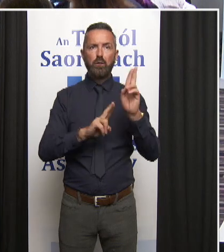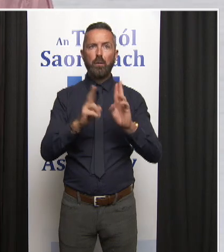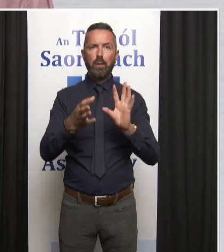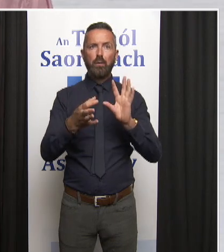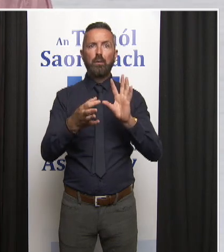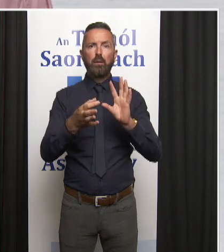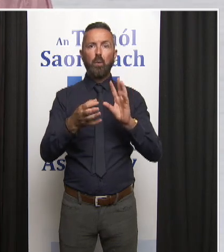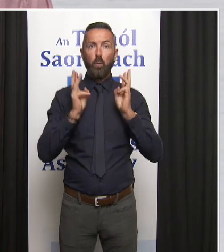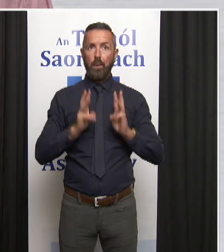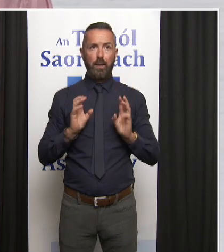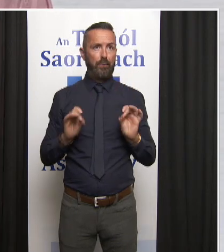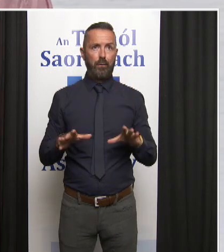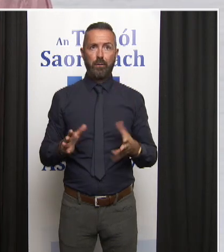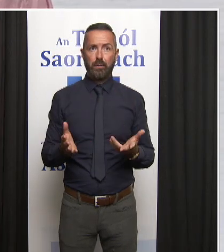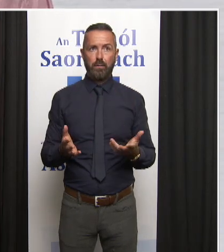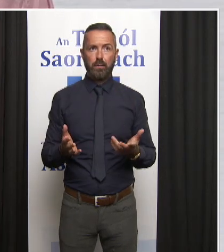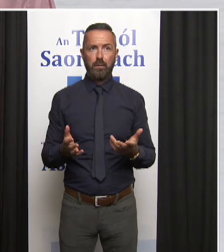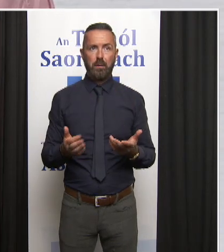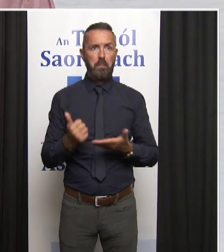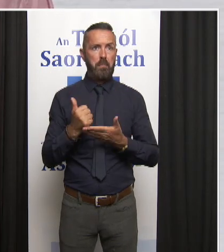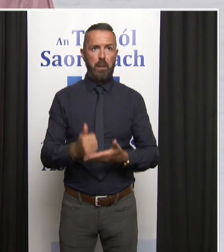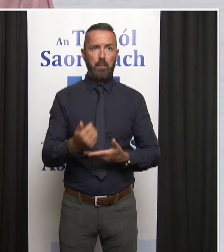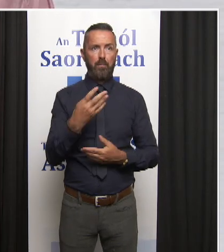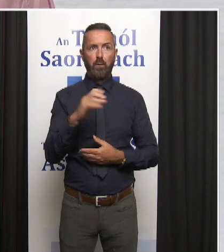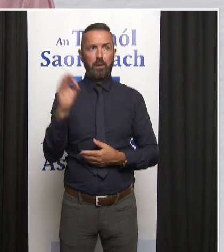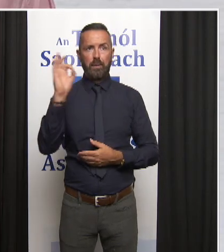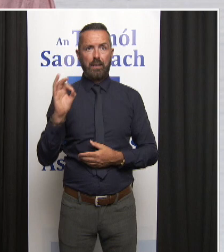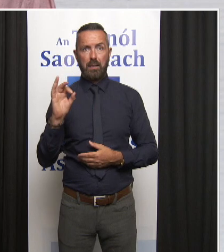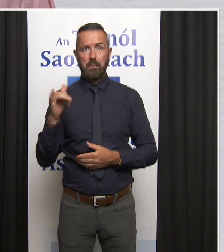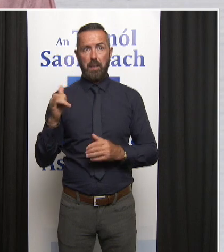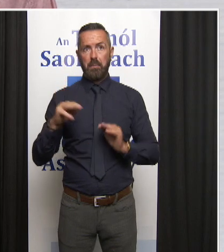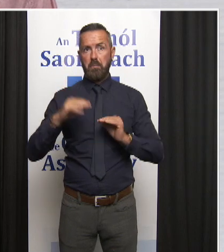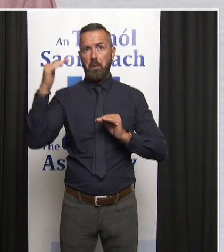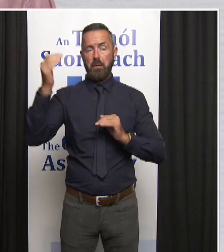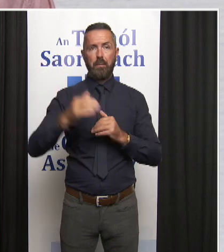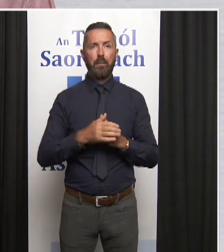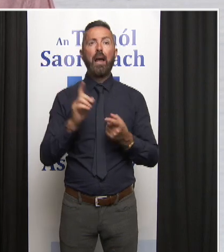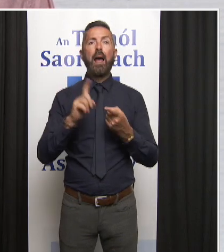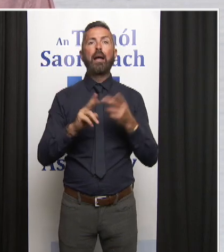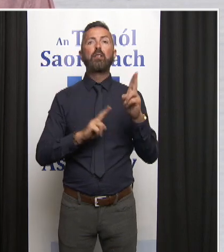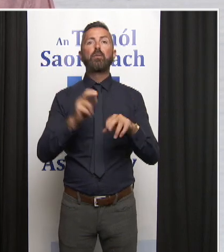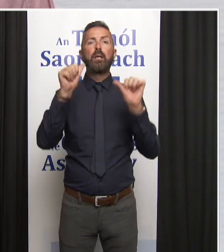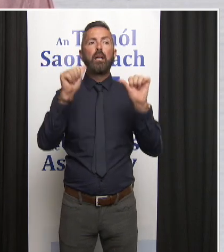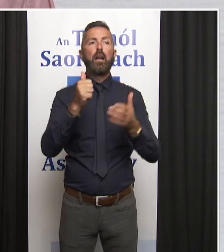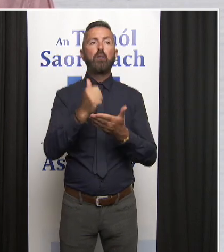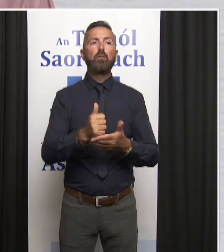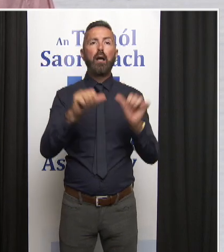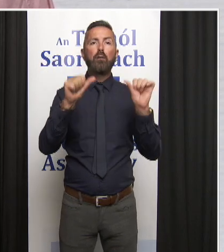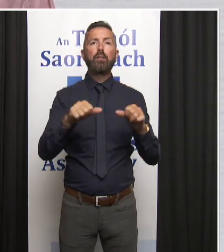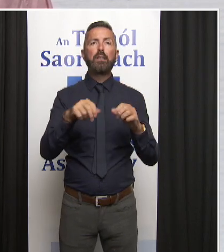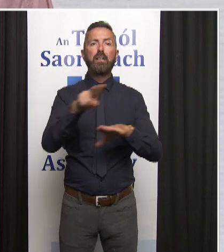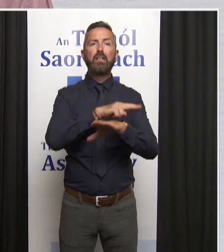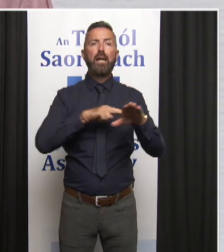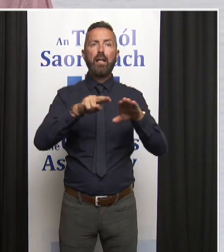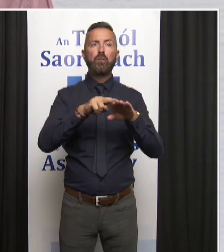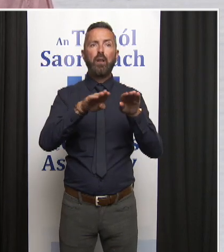women. And we agreed it makes sense that the standards are agreed nationally. For example, in education, that the curriculum is set at a national level,